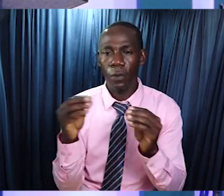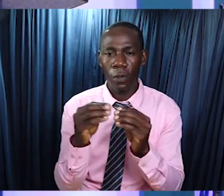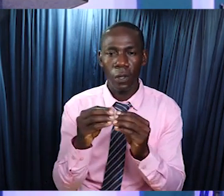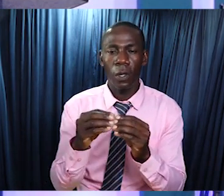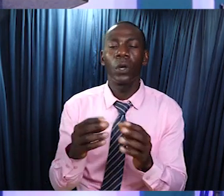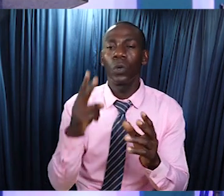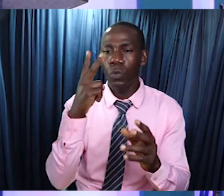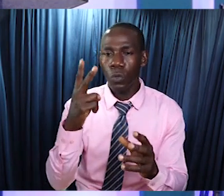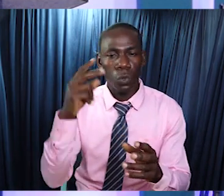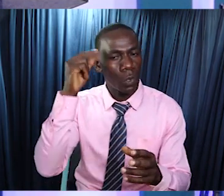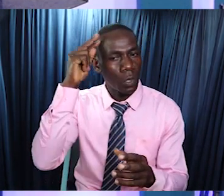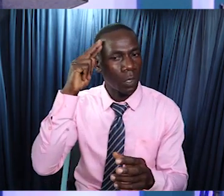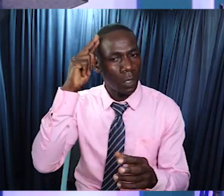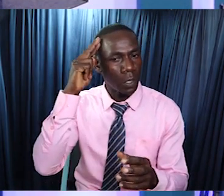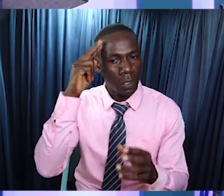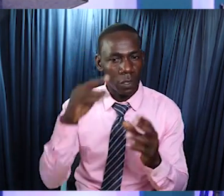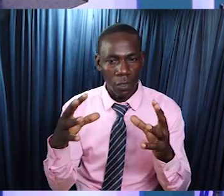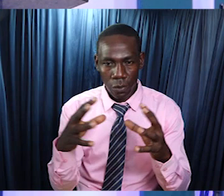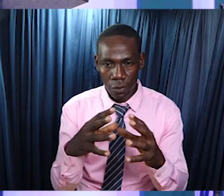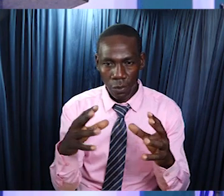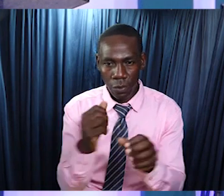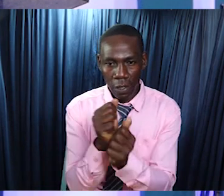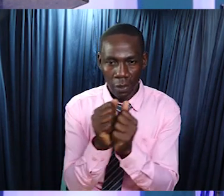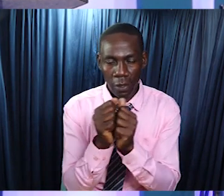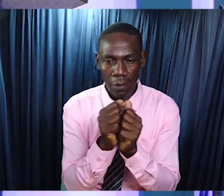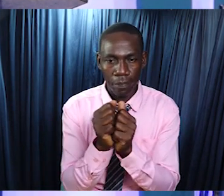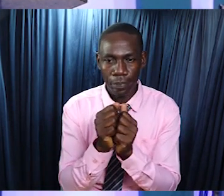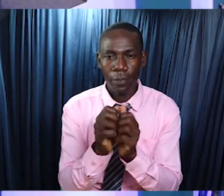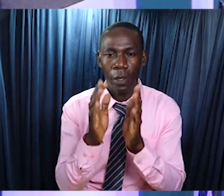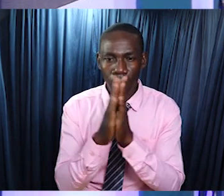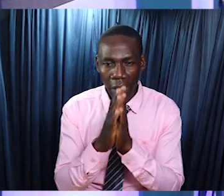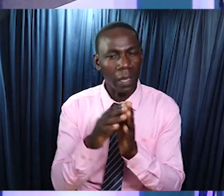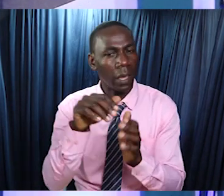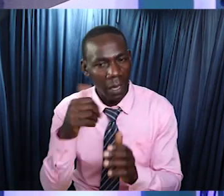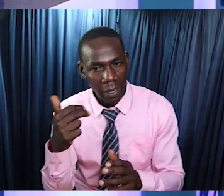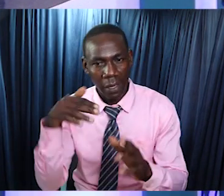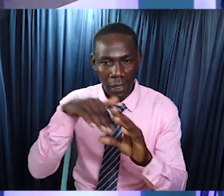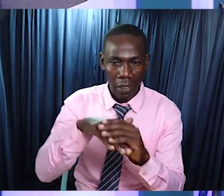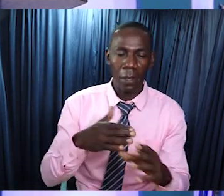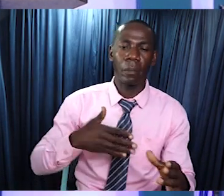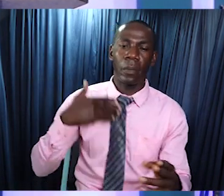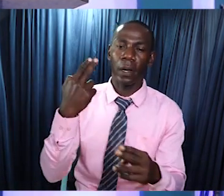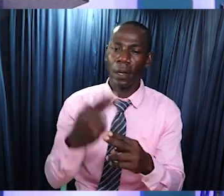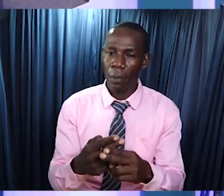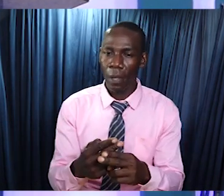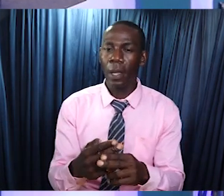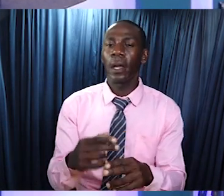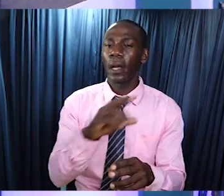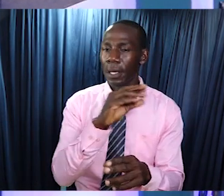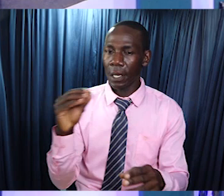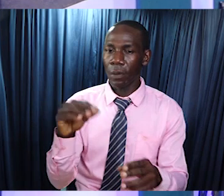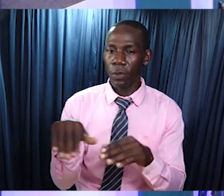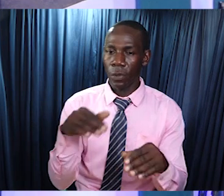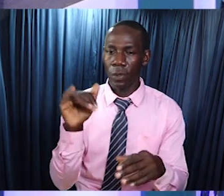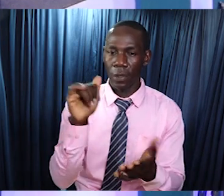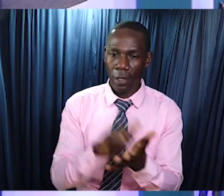to get this one. Wawili wakipatana duniani. Two of you when you reason to get in this one. Ombeni lolote kwa jina langu. Pray anything in my name. Nami nitalifanya.